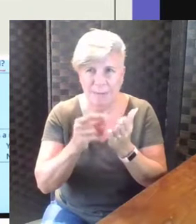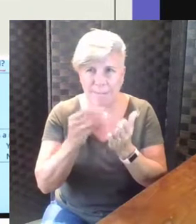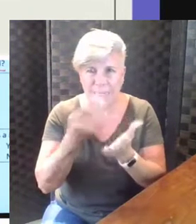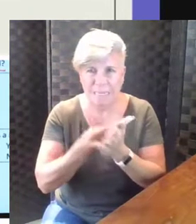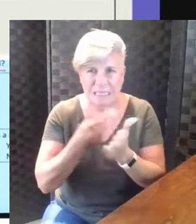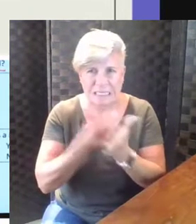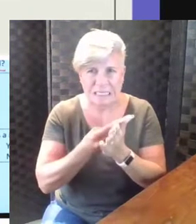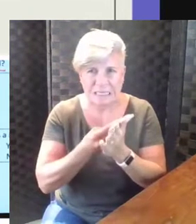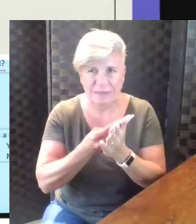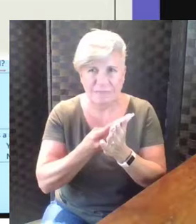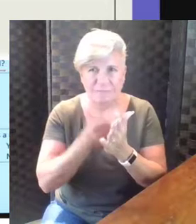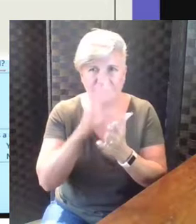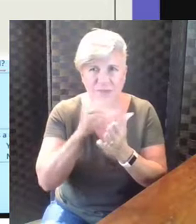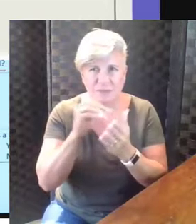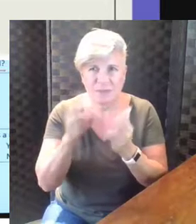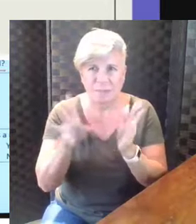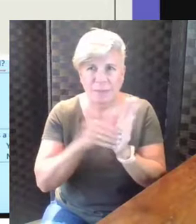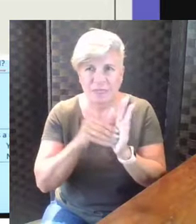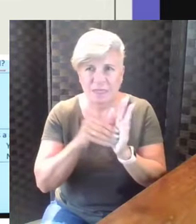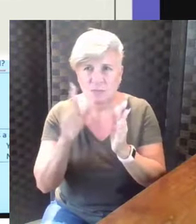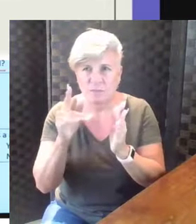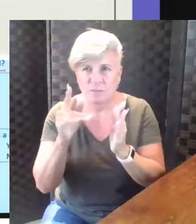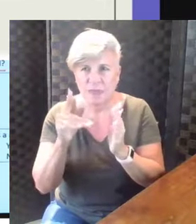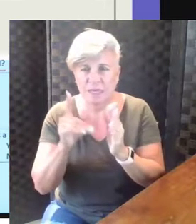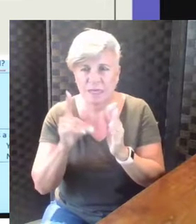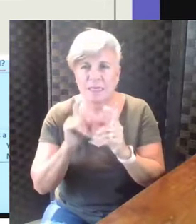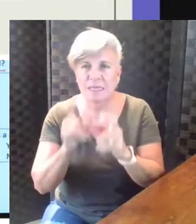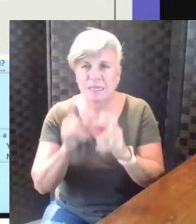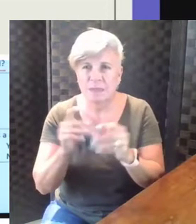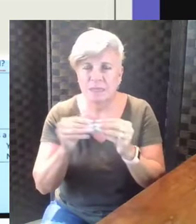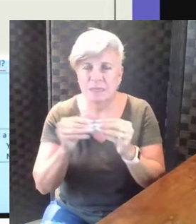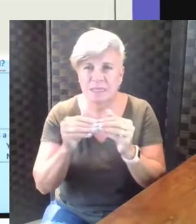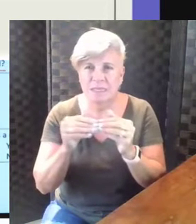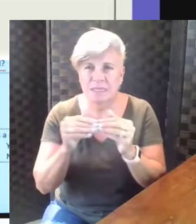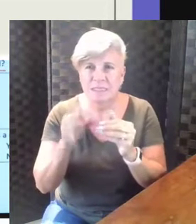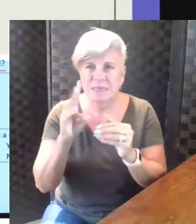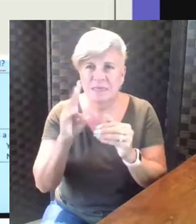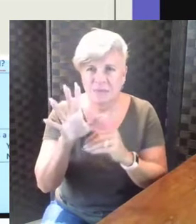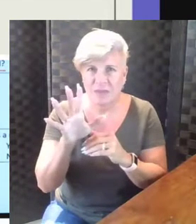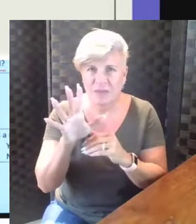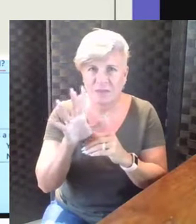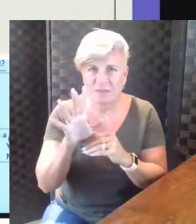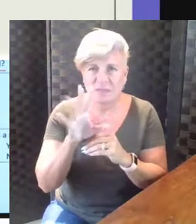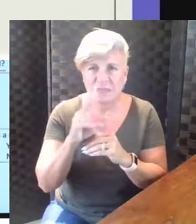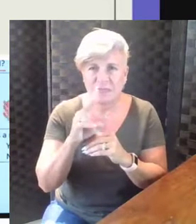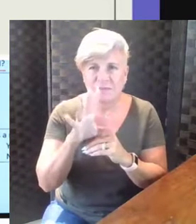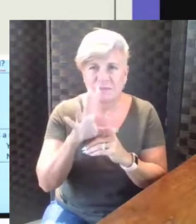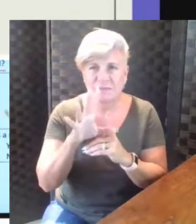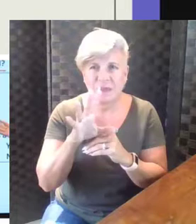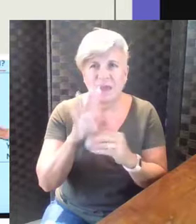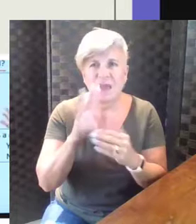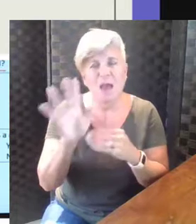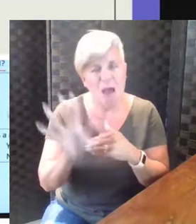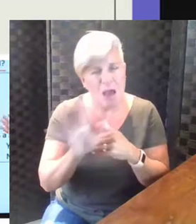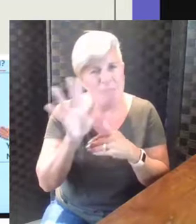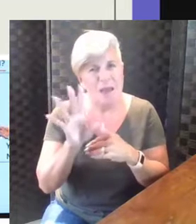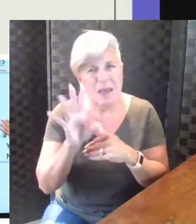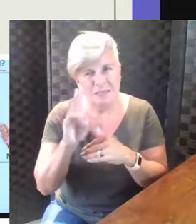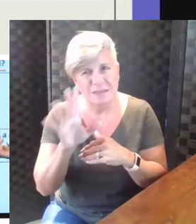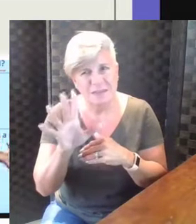using money, 50 plus another 25 would give me 75. So our answer should be